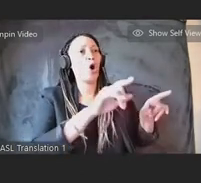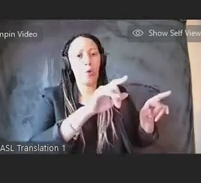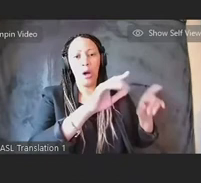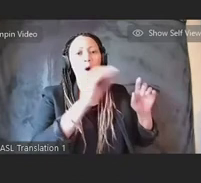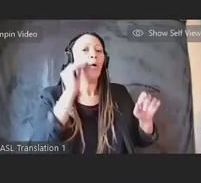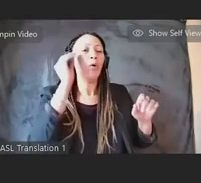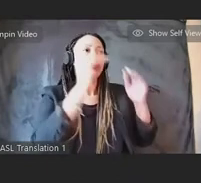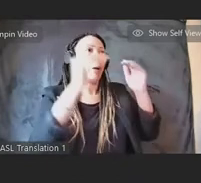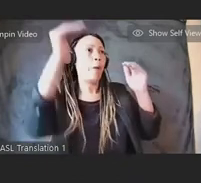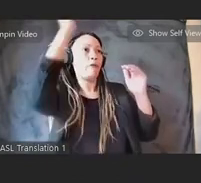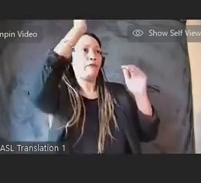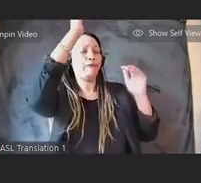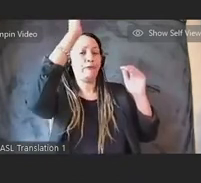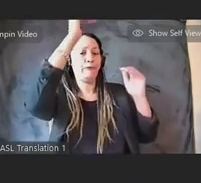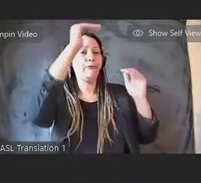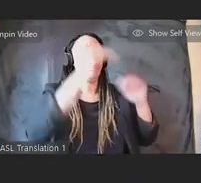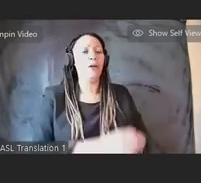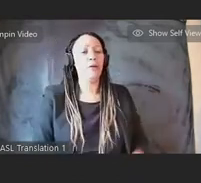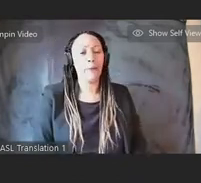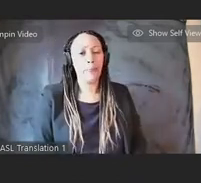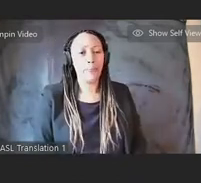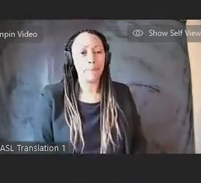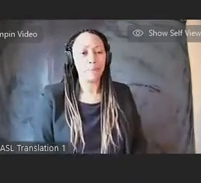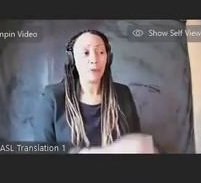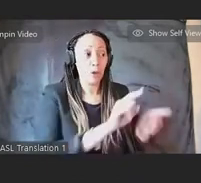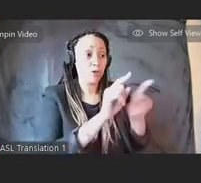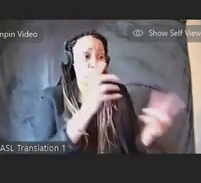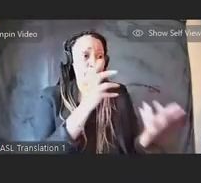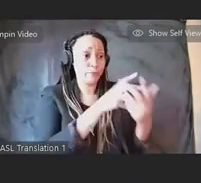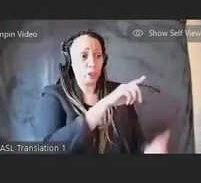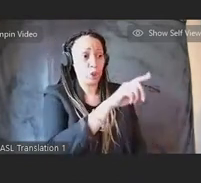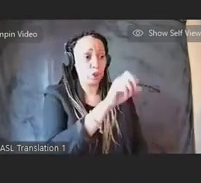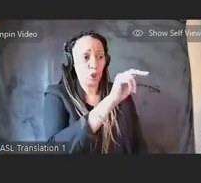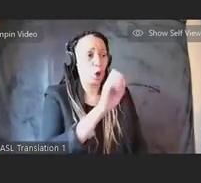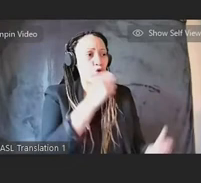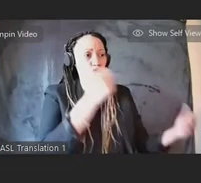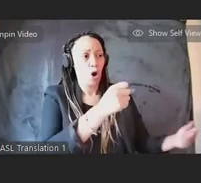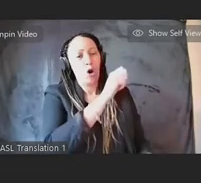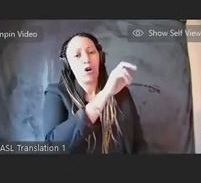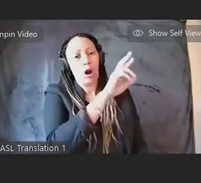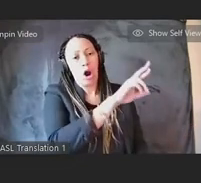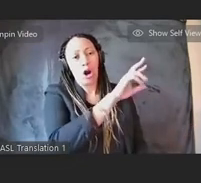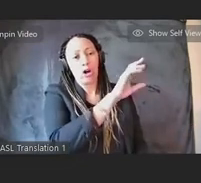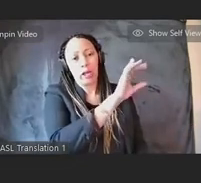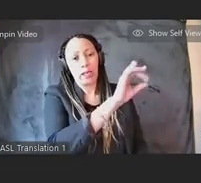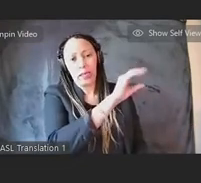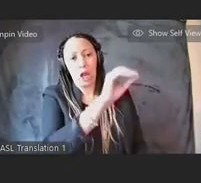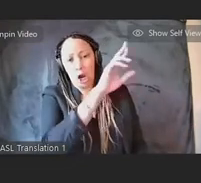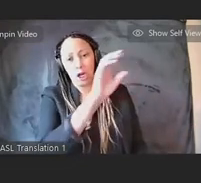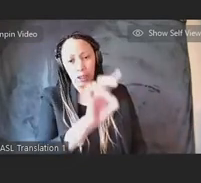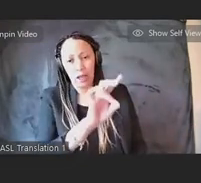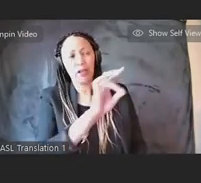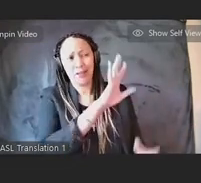also made to accommodate the zoning rationale, which is that there is a strong R7A presence around us, in addition